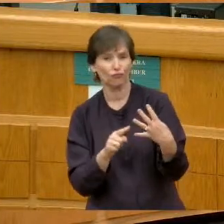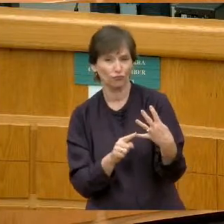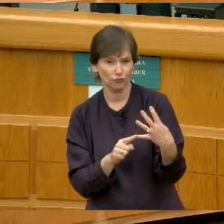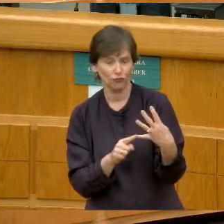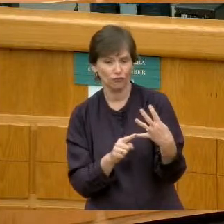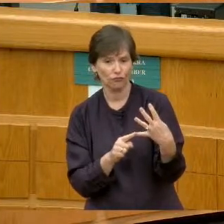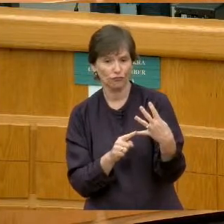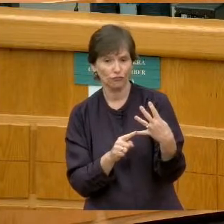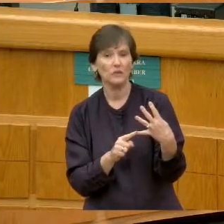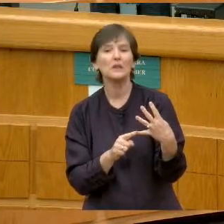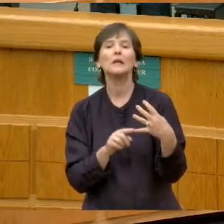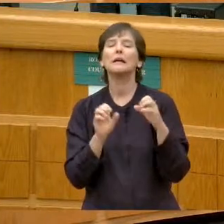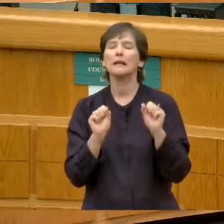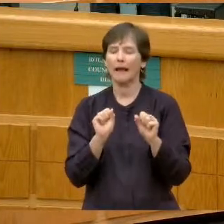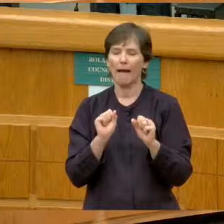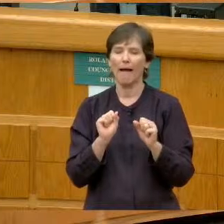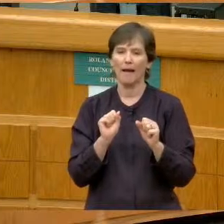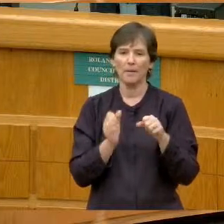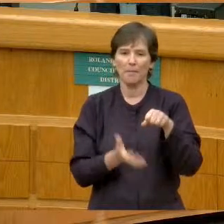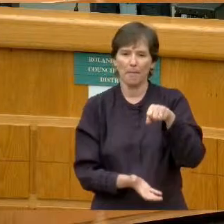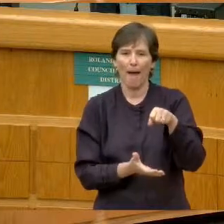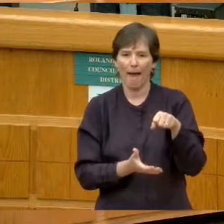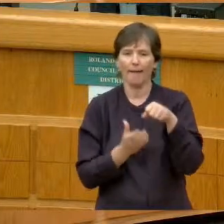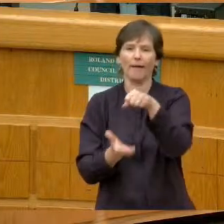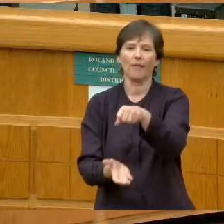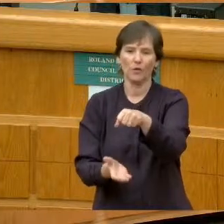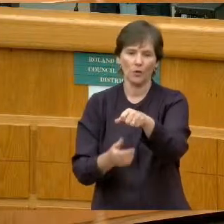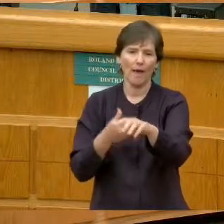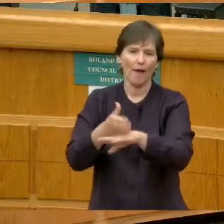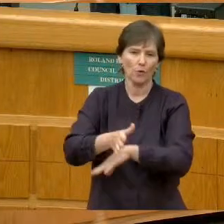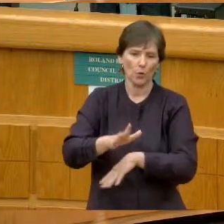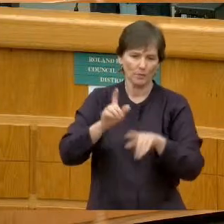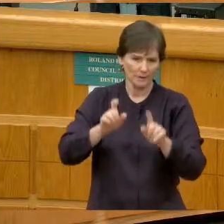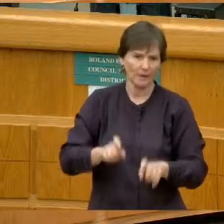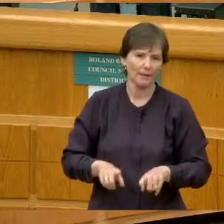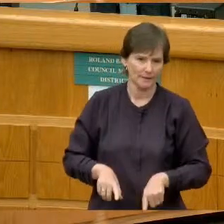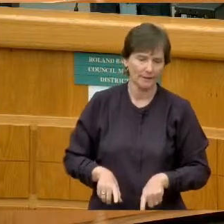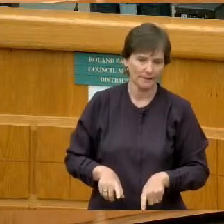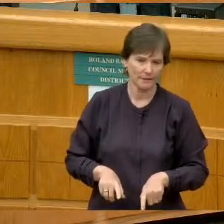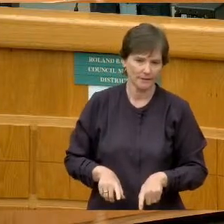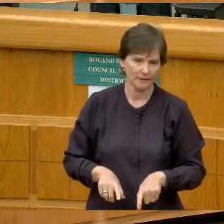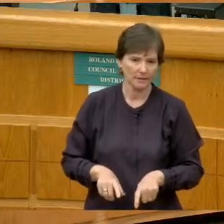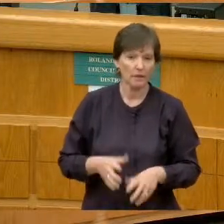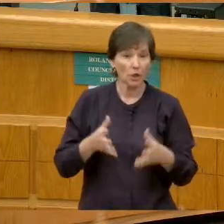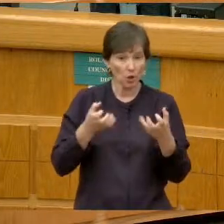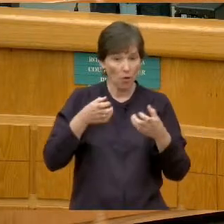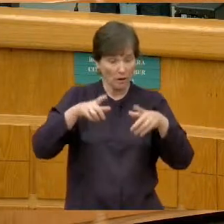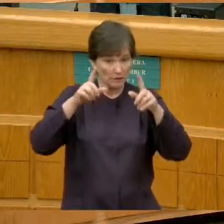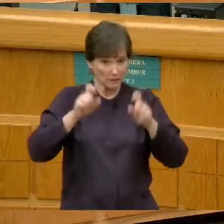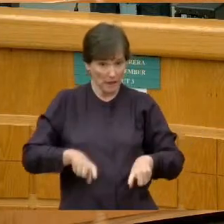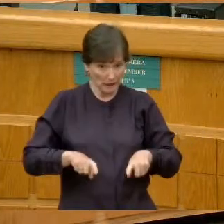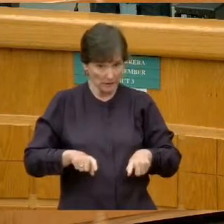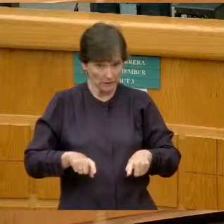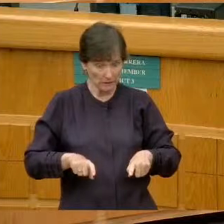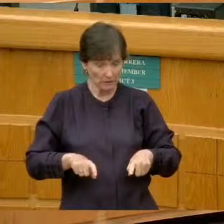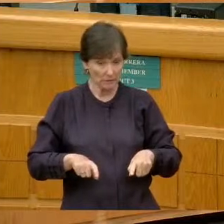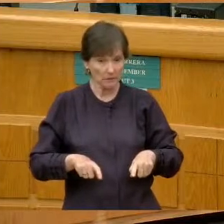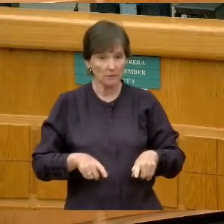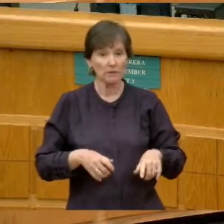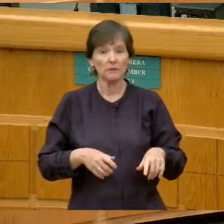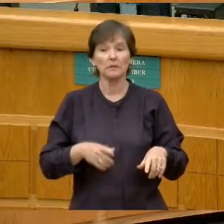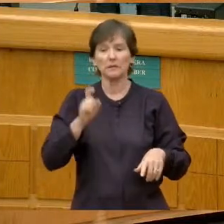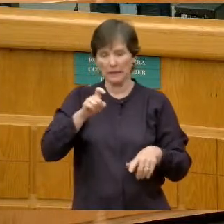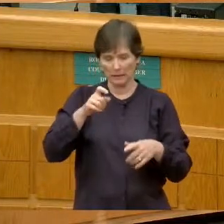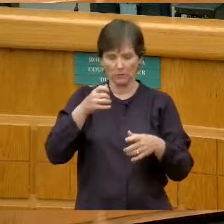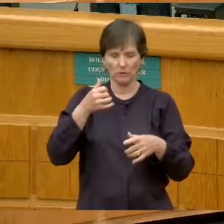you'll be able to get one of these Keep Healthy kits from the Coastal Bend Community Foundation with funds that were donated to